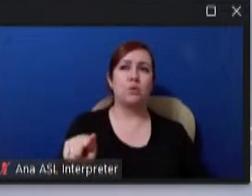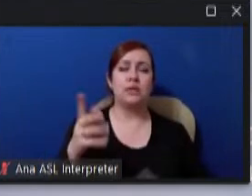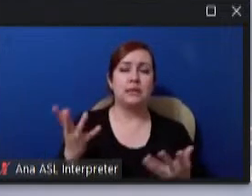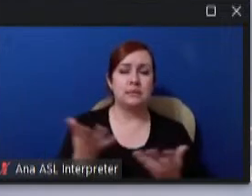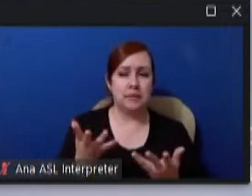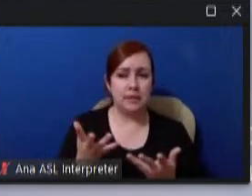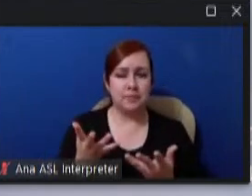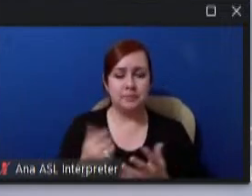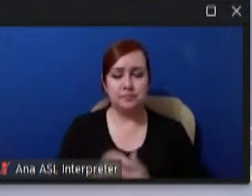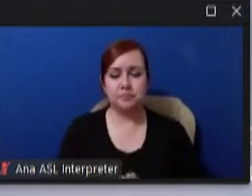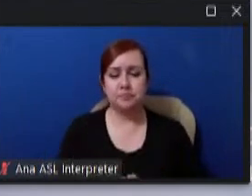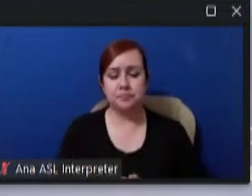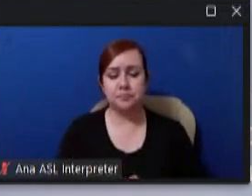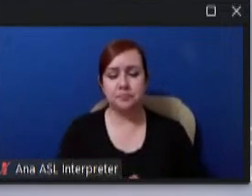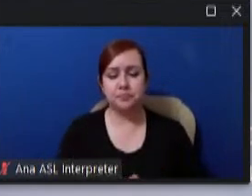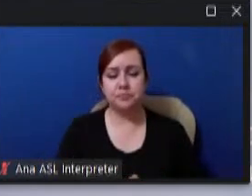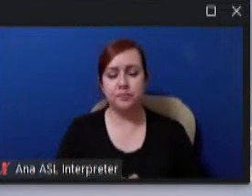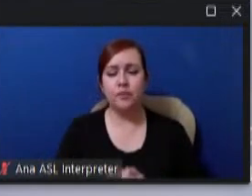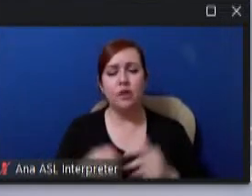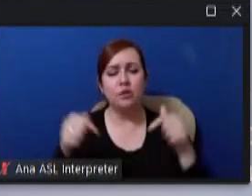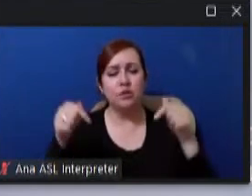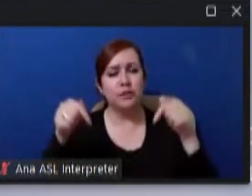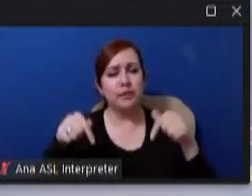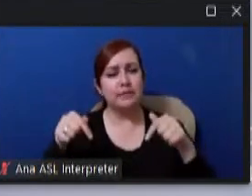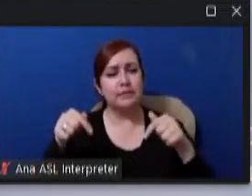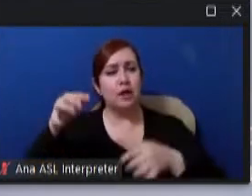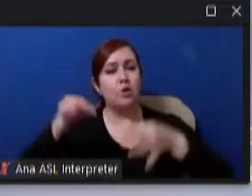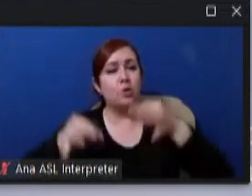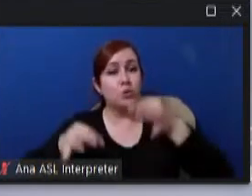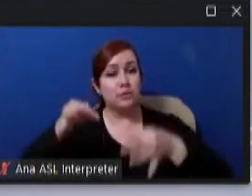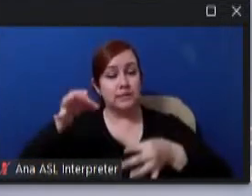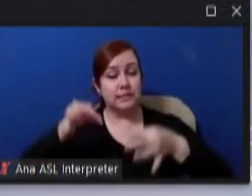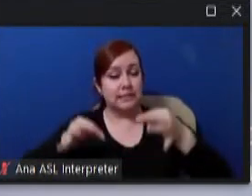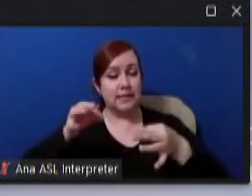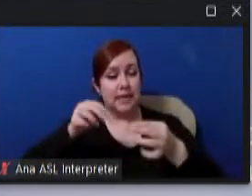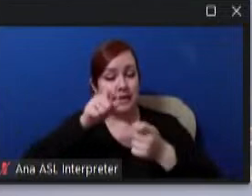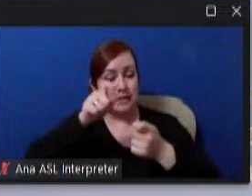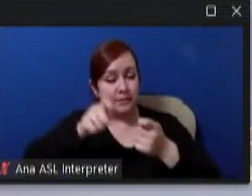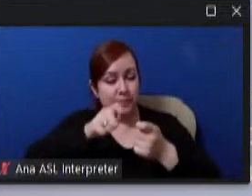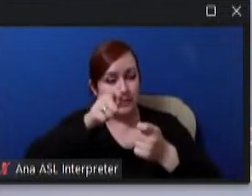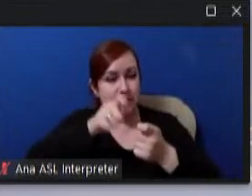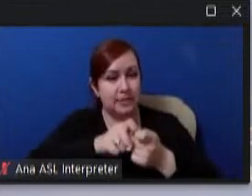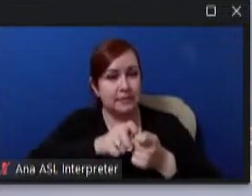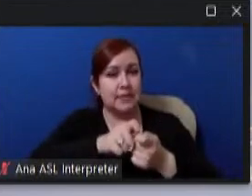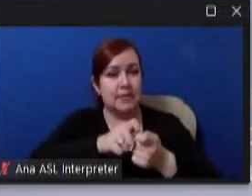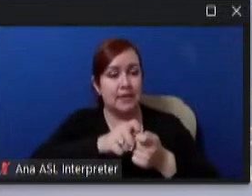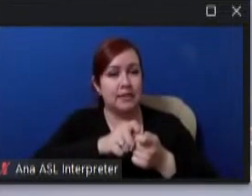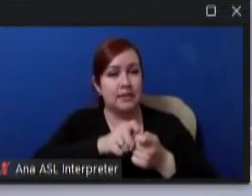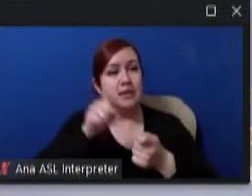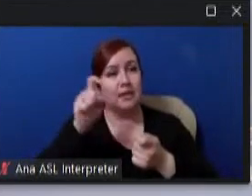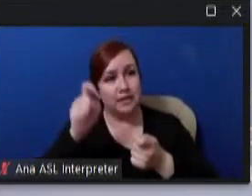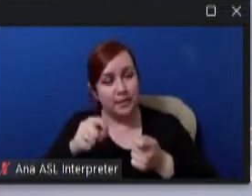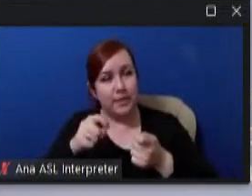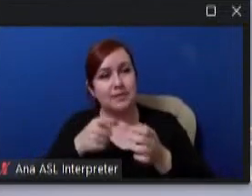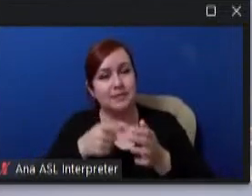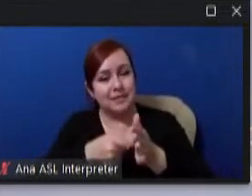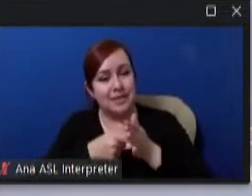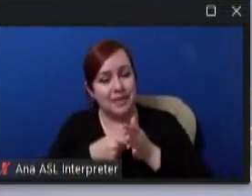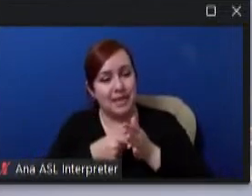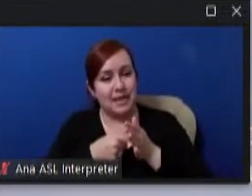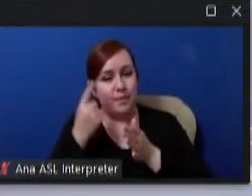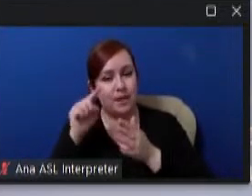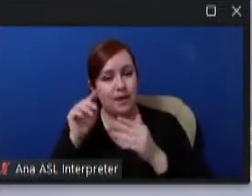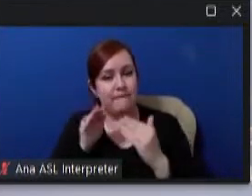My question in terms of the specialized judicial system